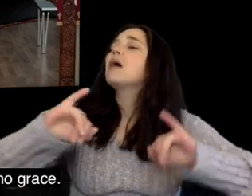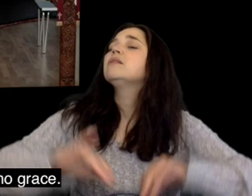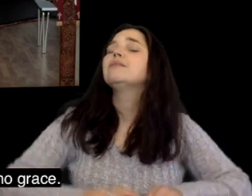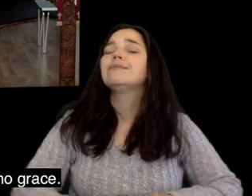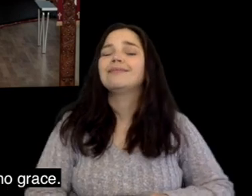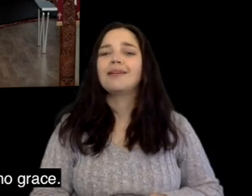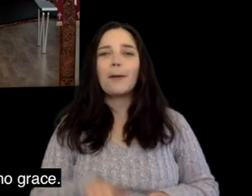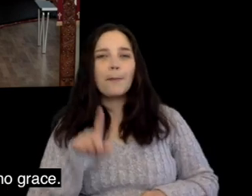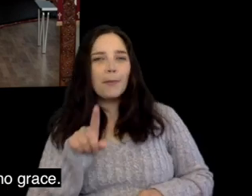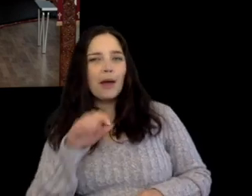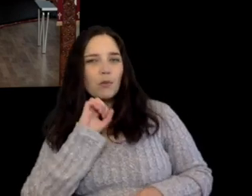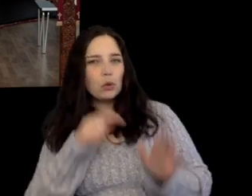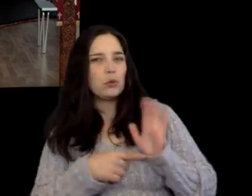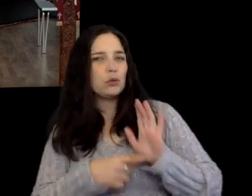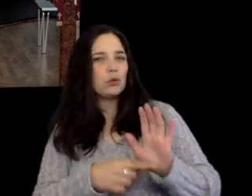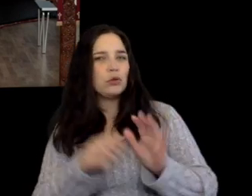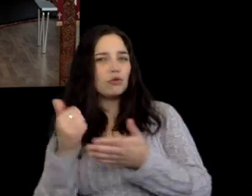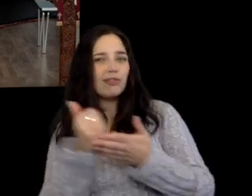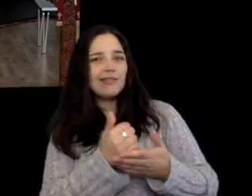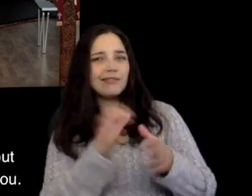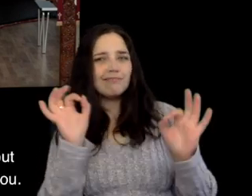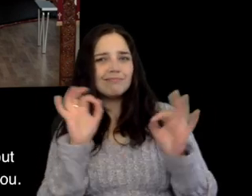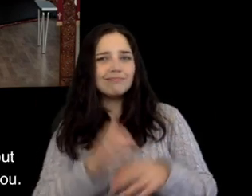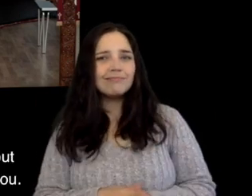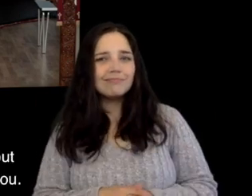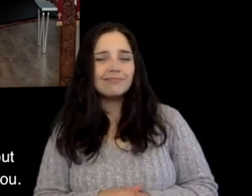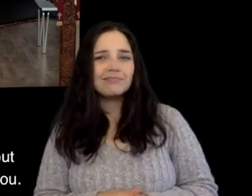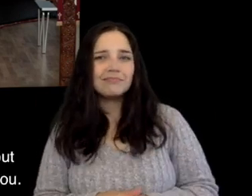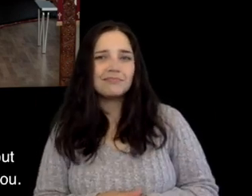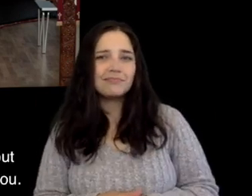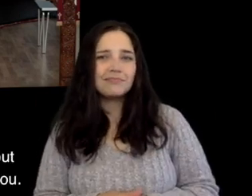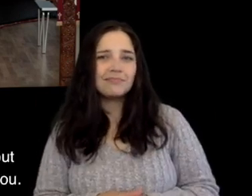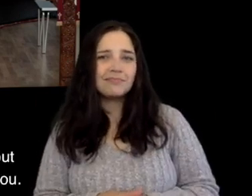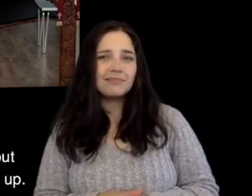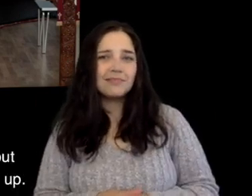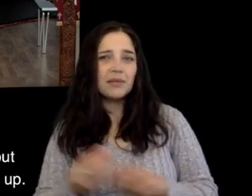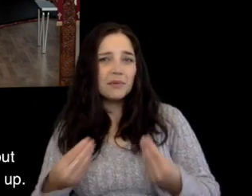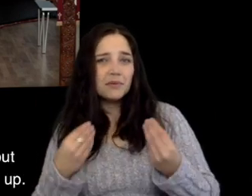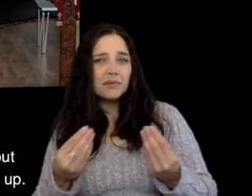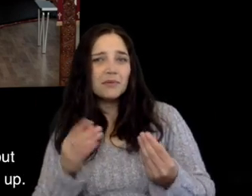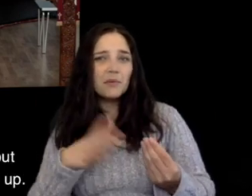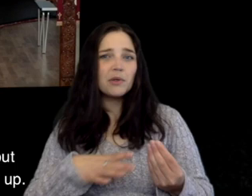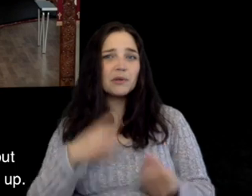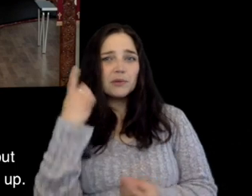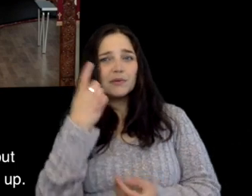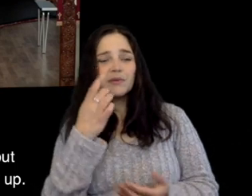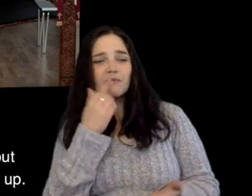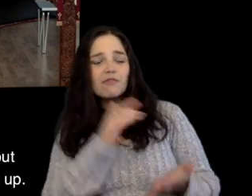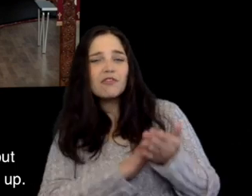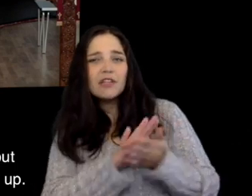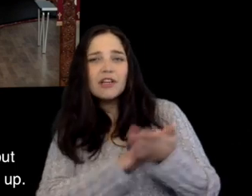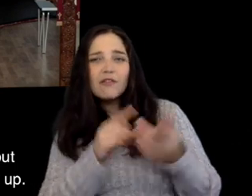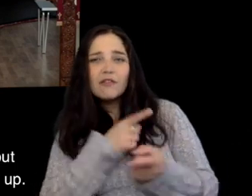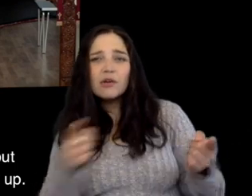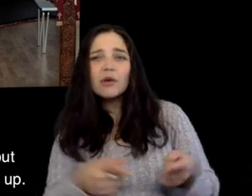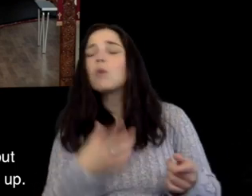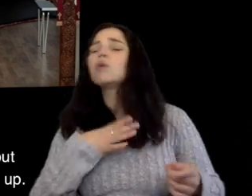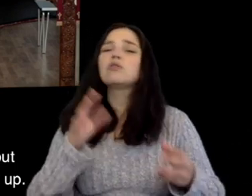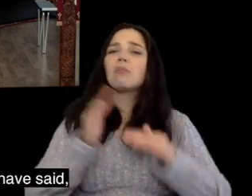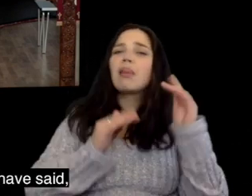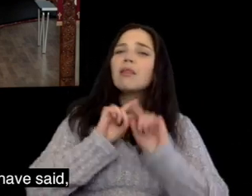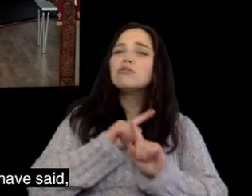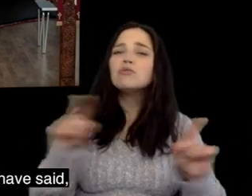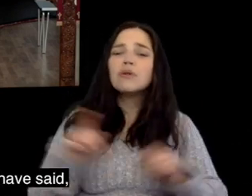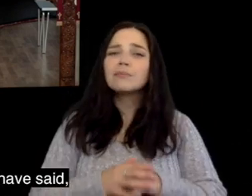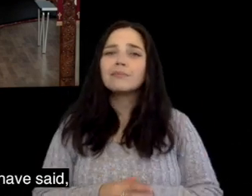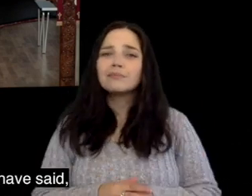badly. But I'm going to show you no grace. I'm not going to go out wanting to forgive you. I'm not going to go out wanting to build